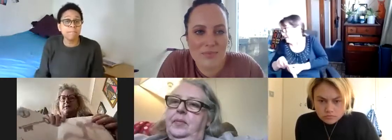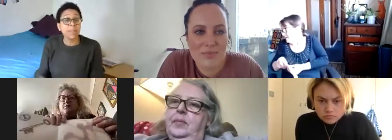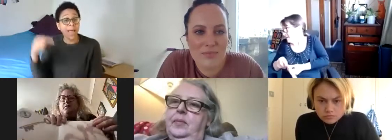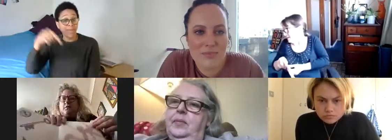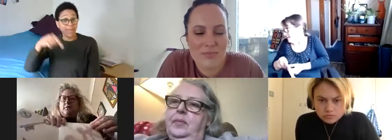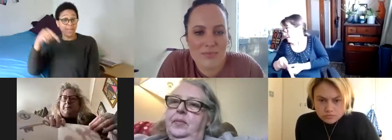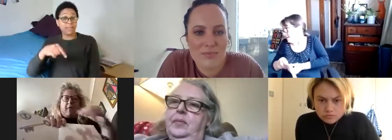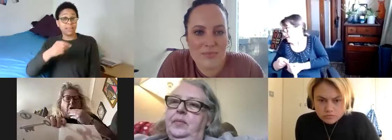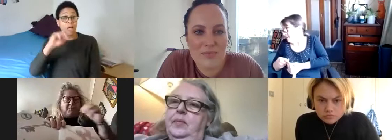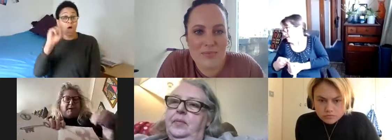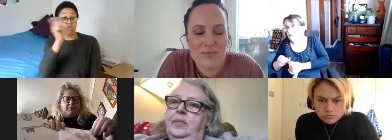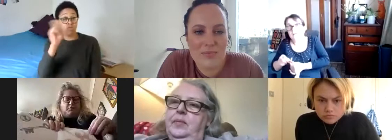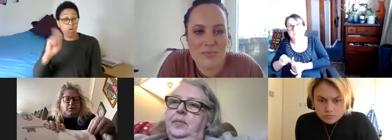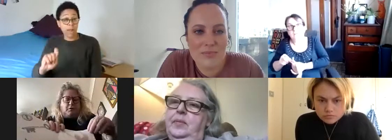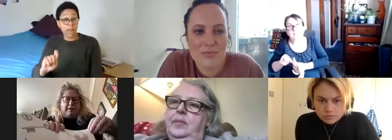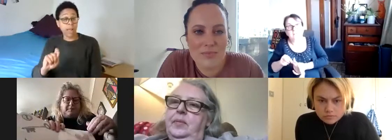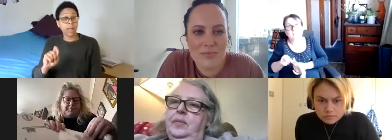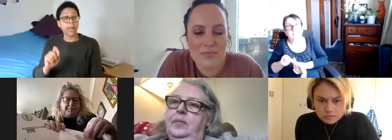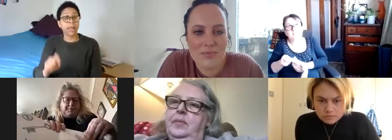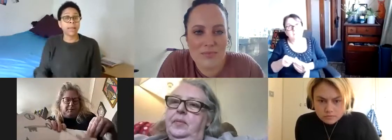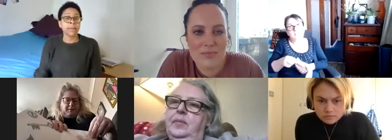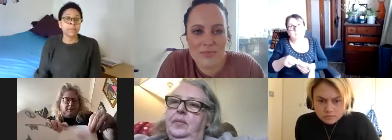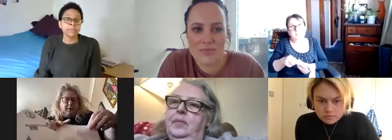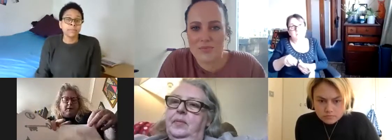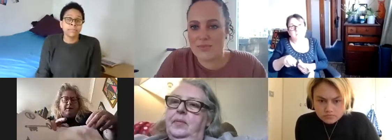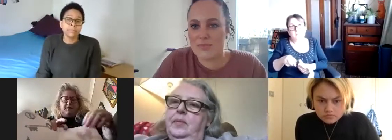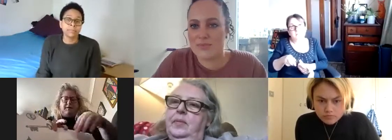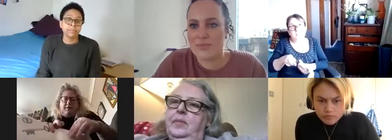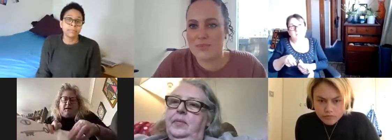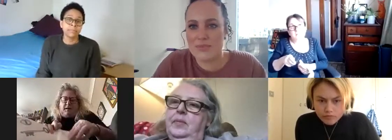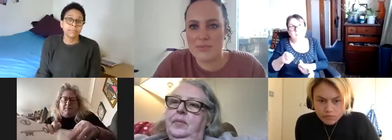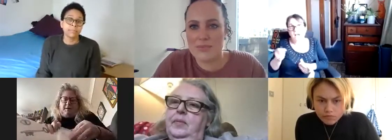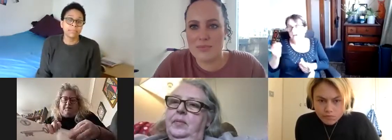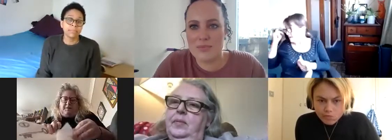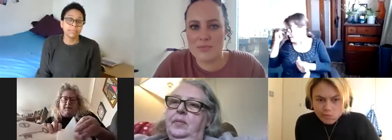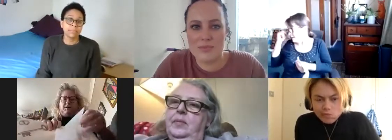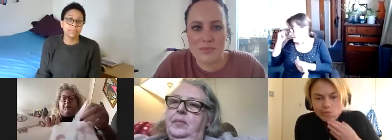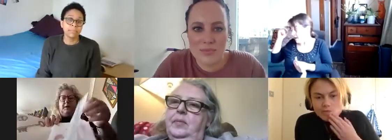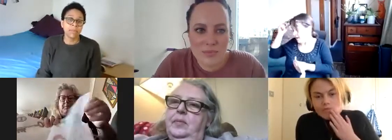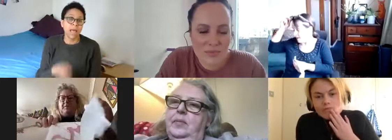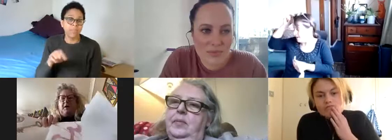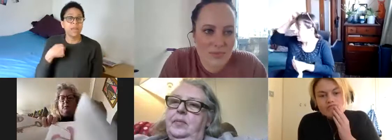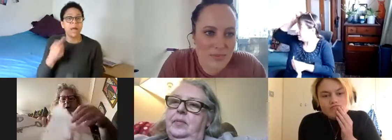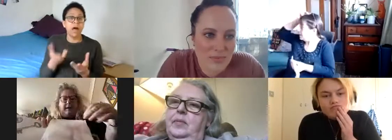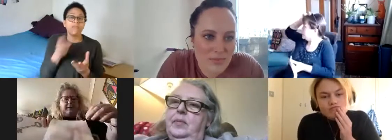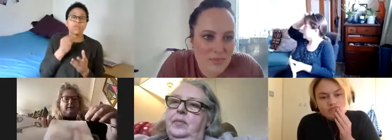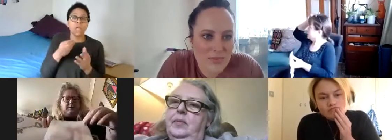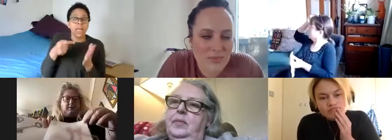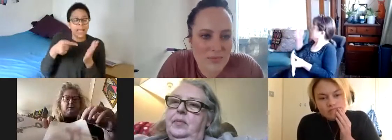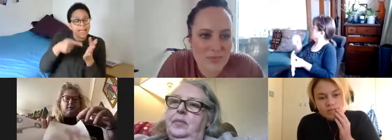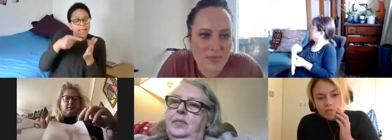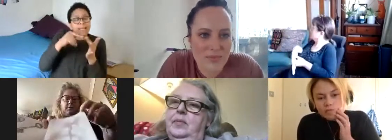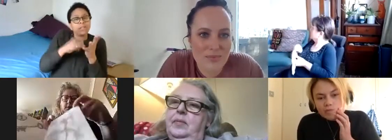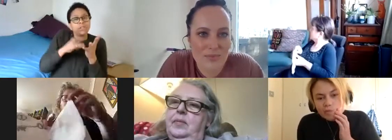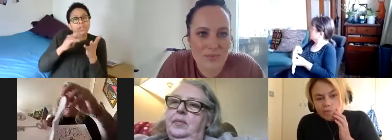is a drawing, pencil drawing. And then this is like a bit of tissue paper over wax.